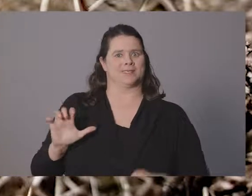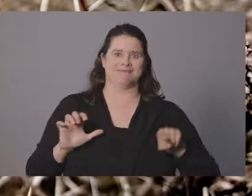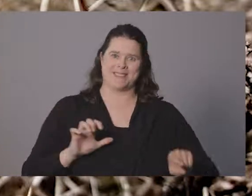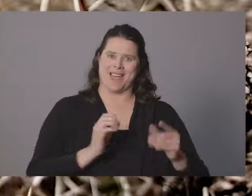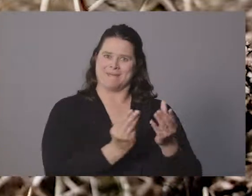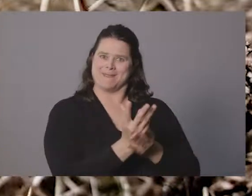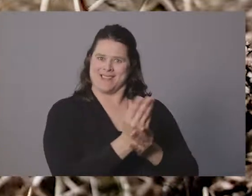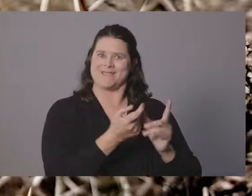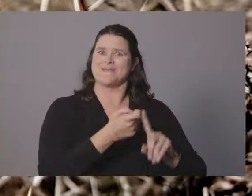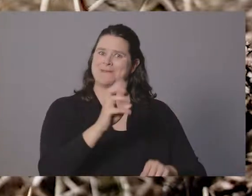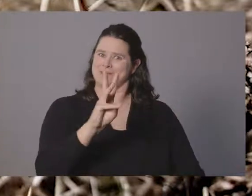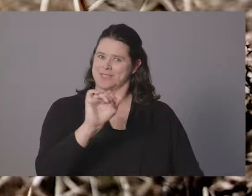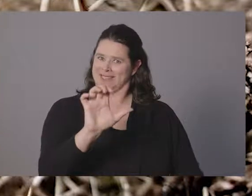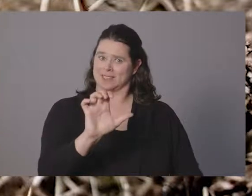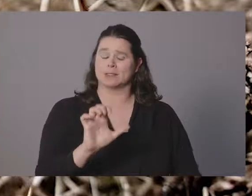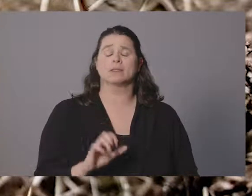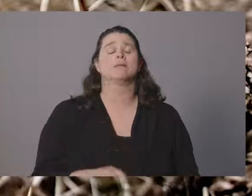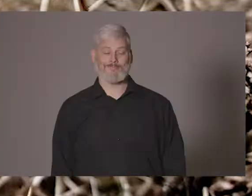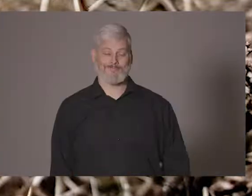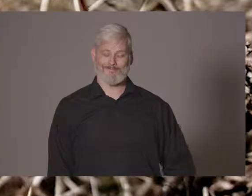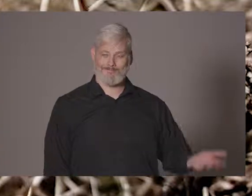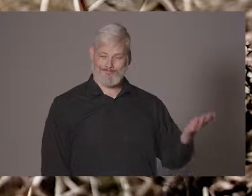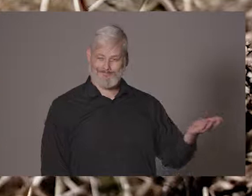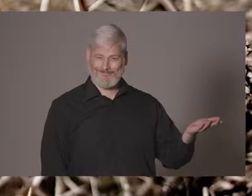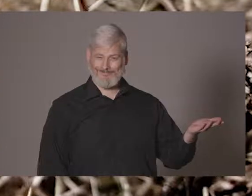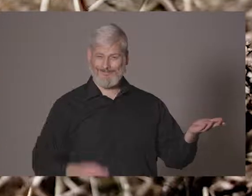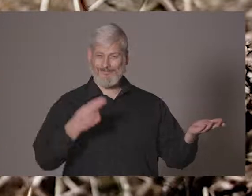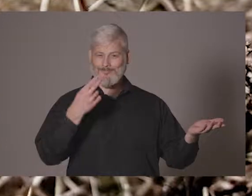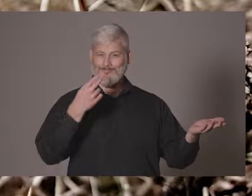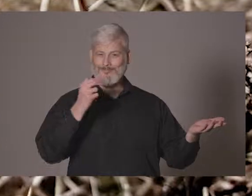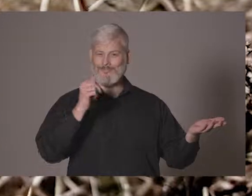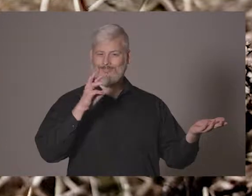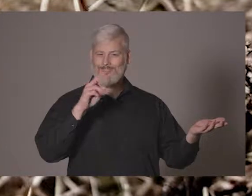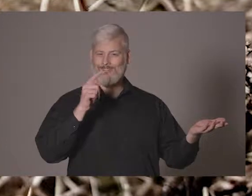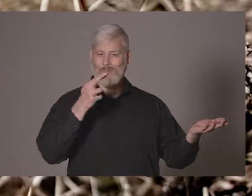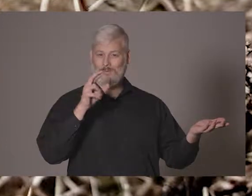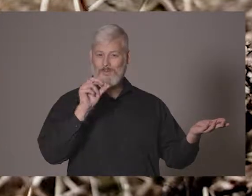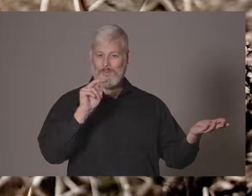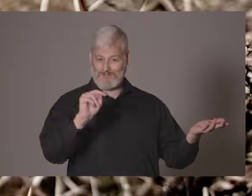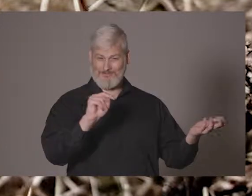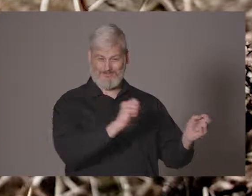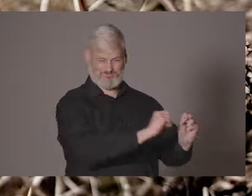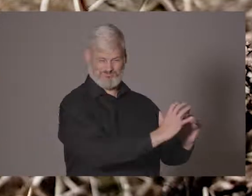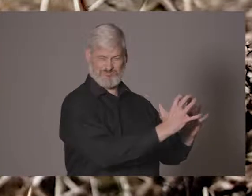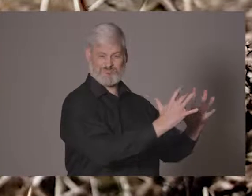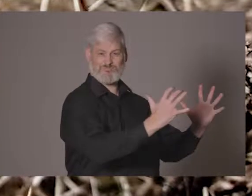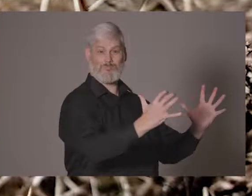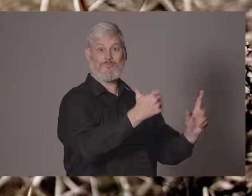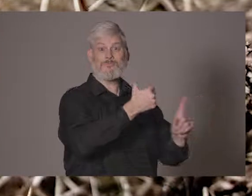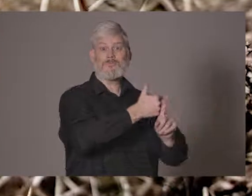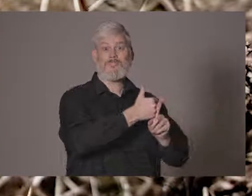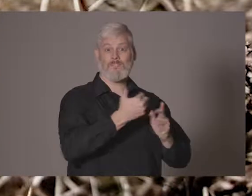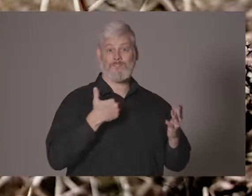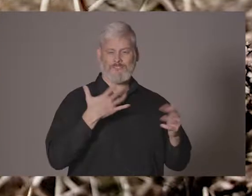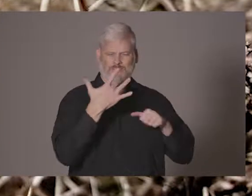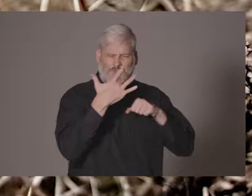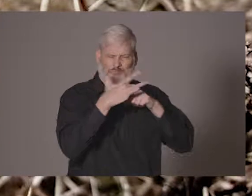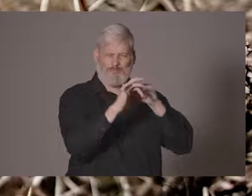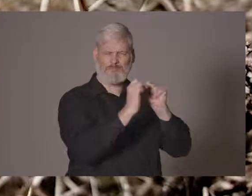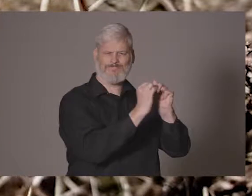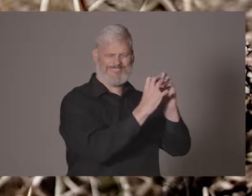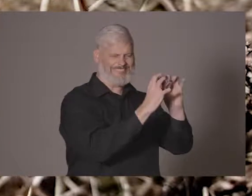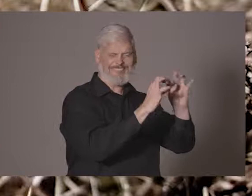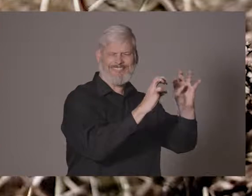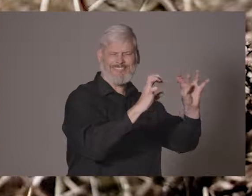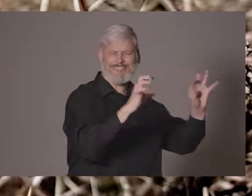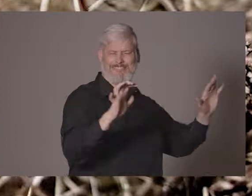has a few different metaphors enveloped in it. One is that the hawthorn simultaneously has really sharp